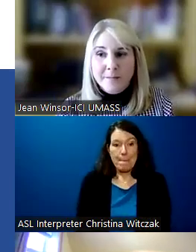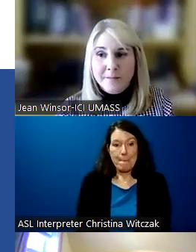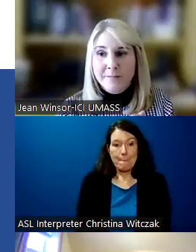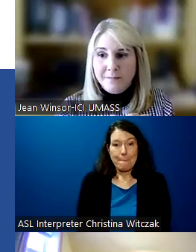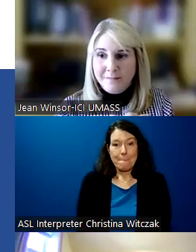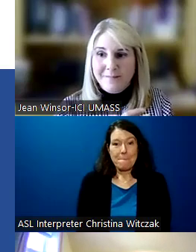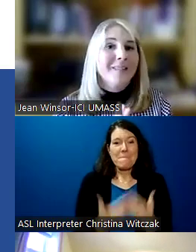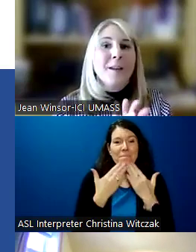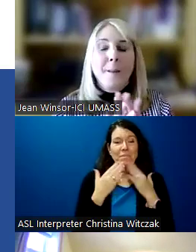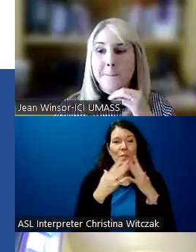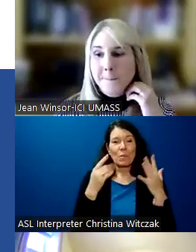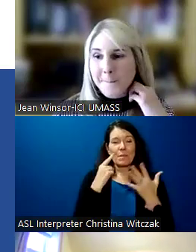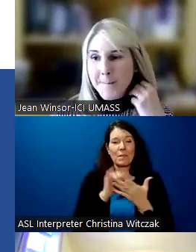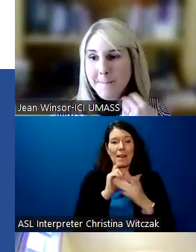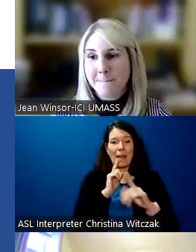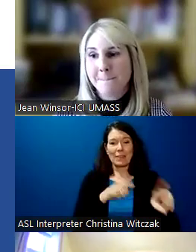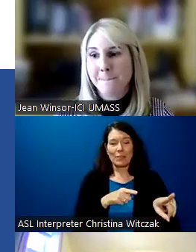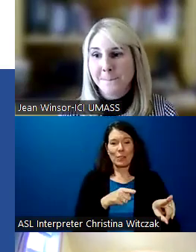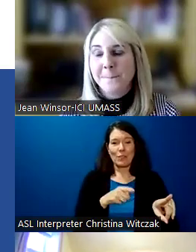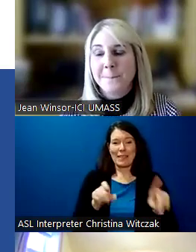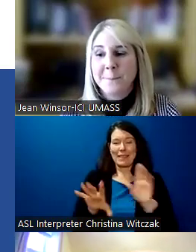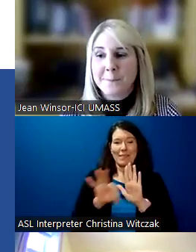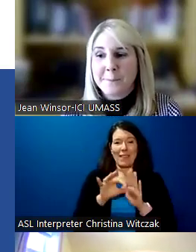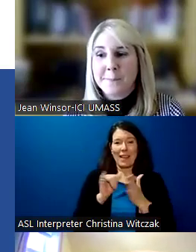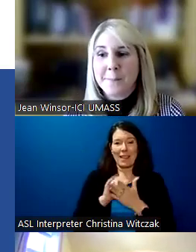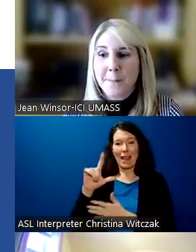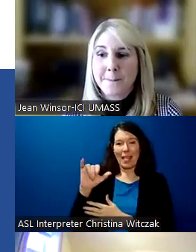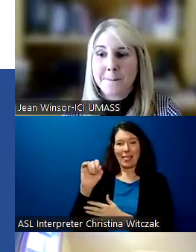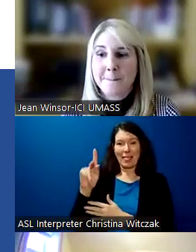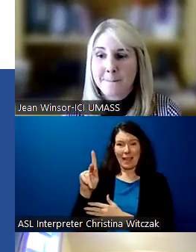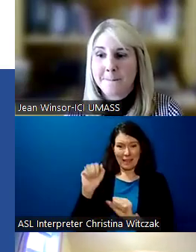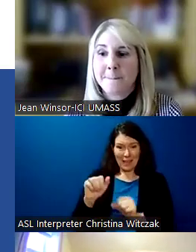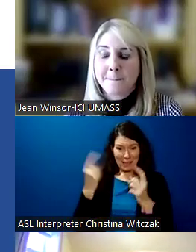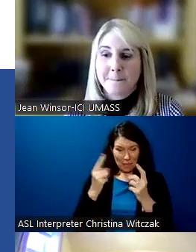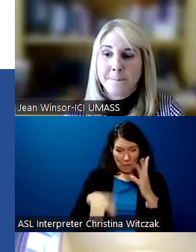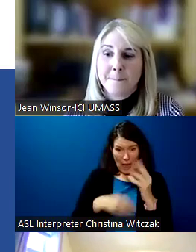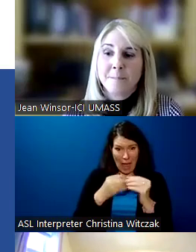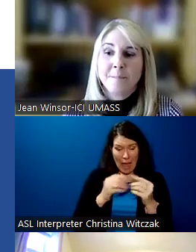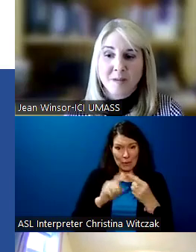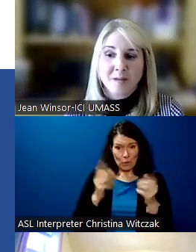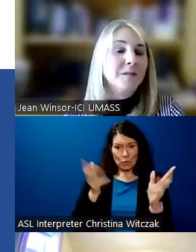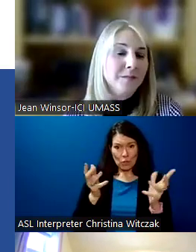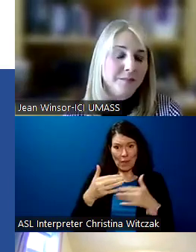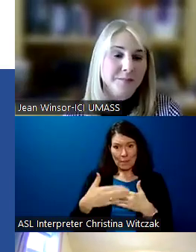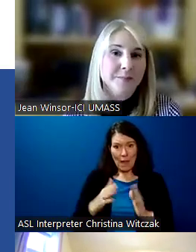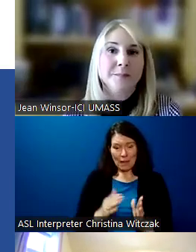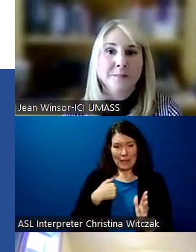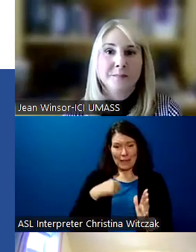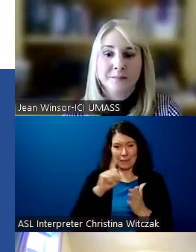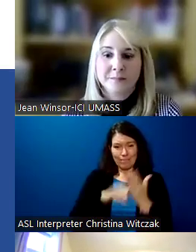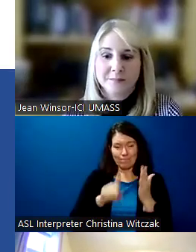Great. Well, thank you so much for the answer to that. And I need to find the link. I don't know if someone can drop it in the chat. I need to check that out for Massachusetts, because I was